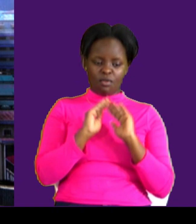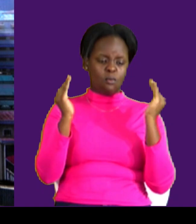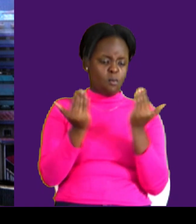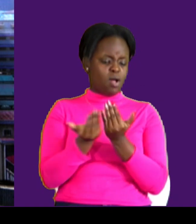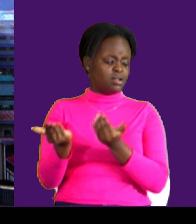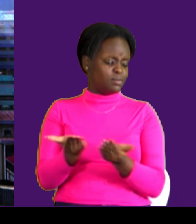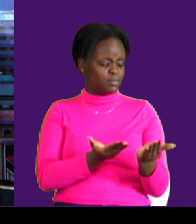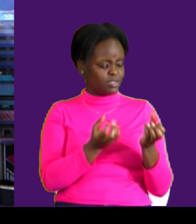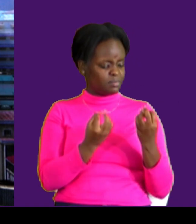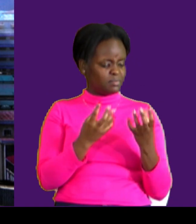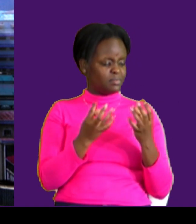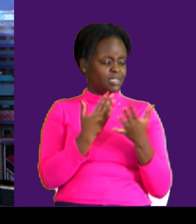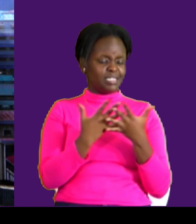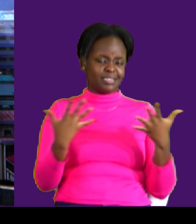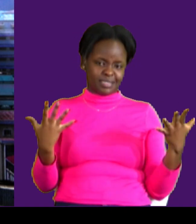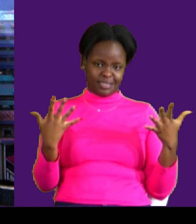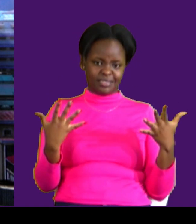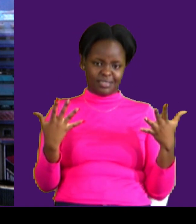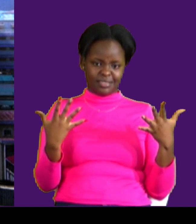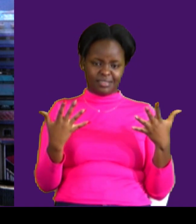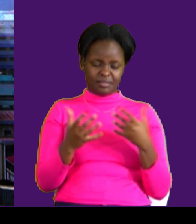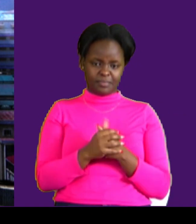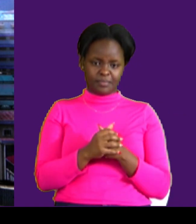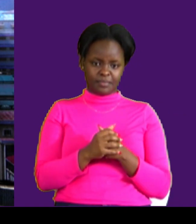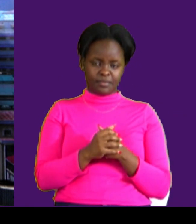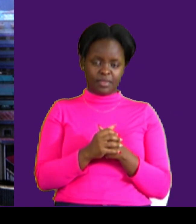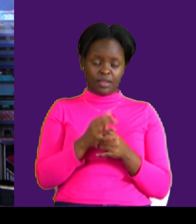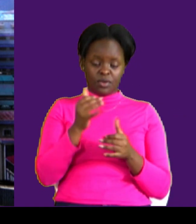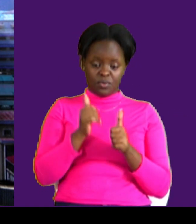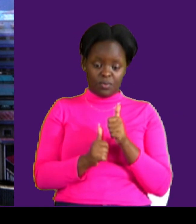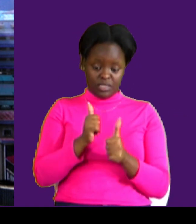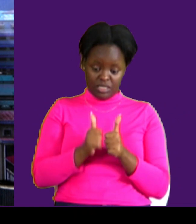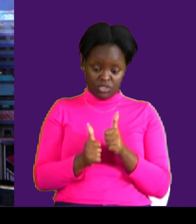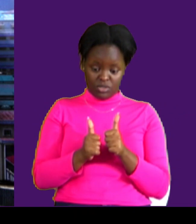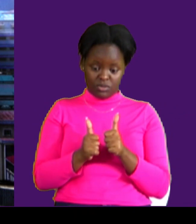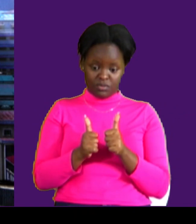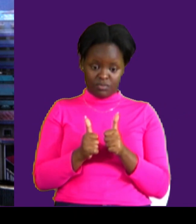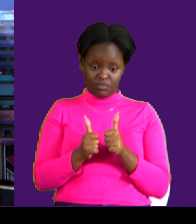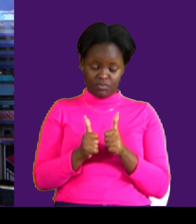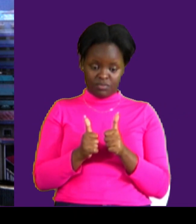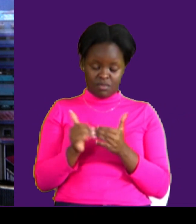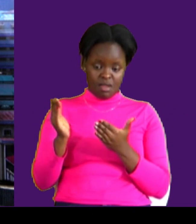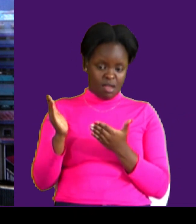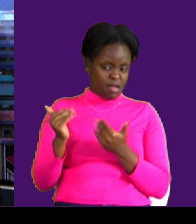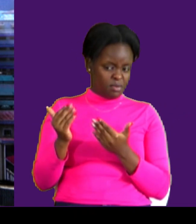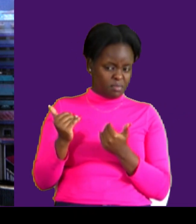brought many things, Mololo. Even they are the ones that predict everything. Let's say,